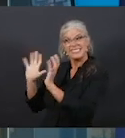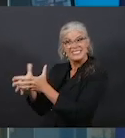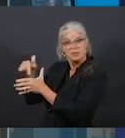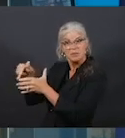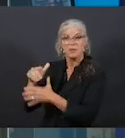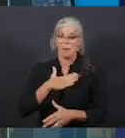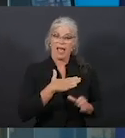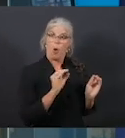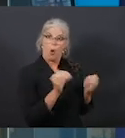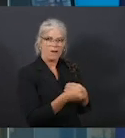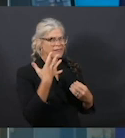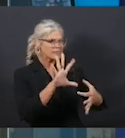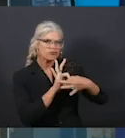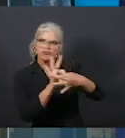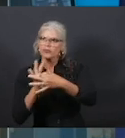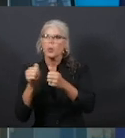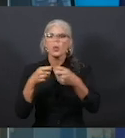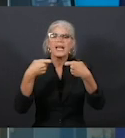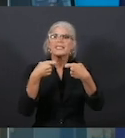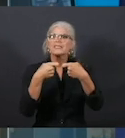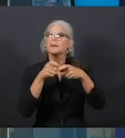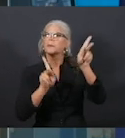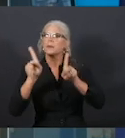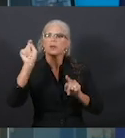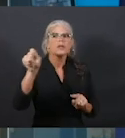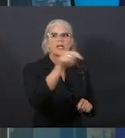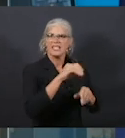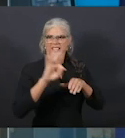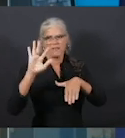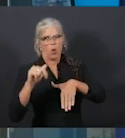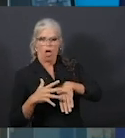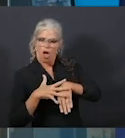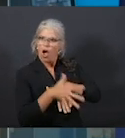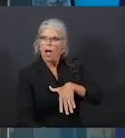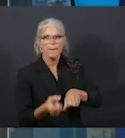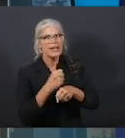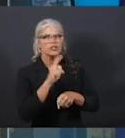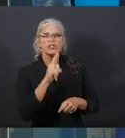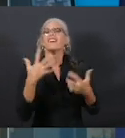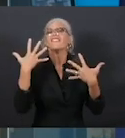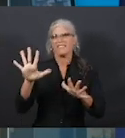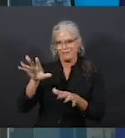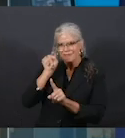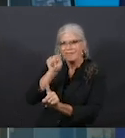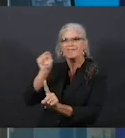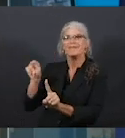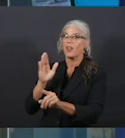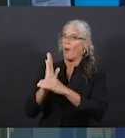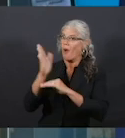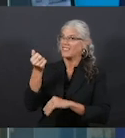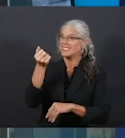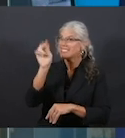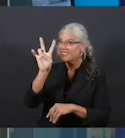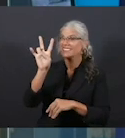utility companies throughout Florida, and they've, as of now, this morning, identified up to 17,000 linemen that can